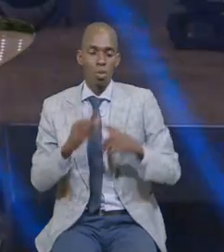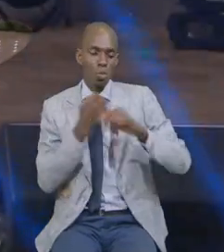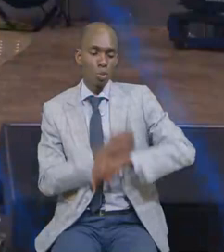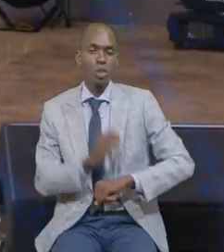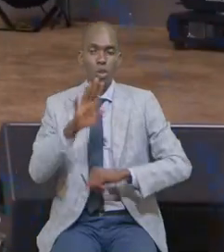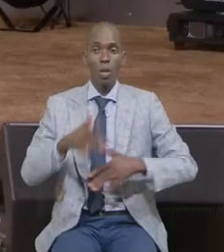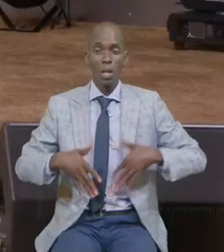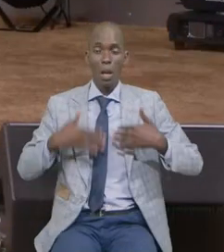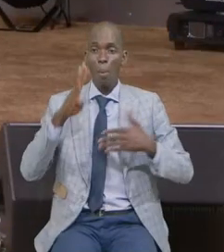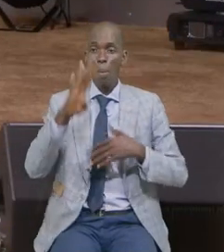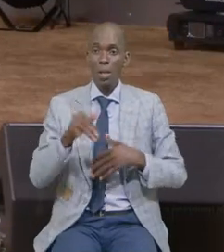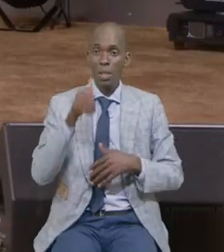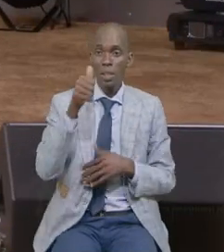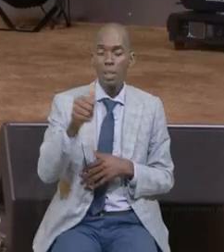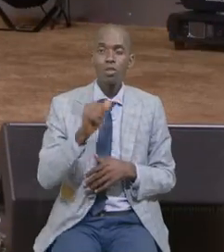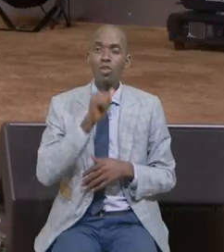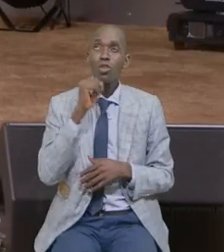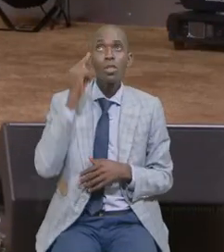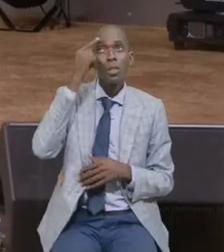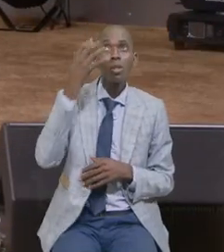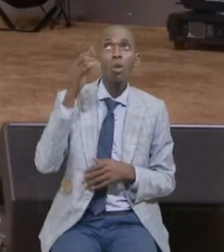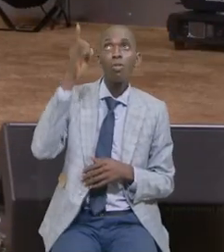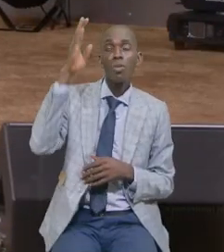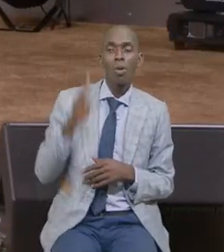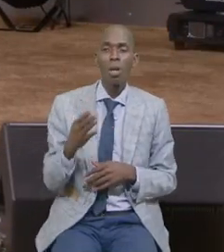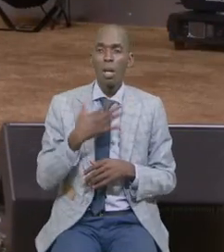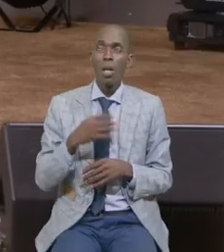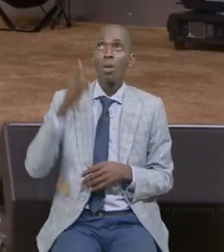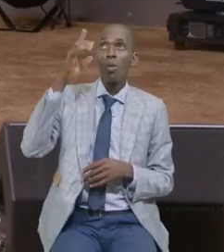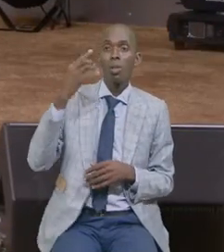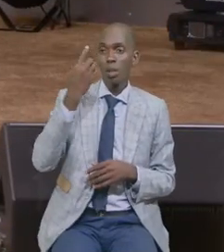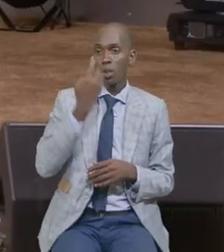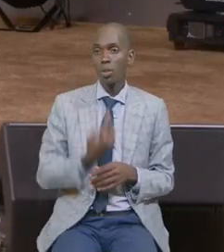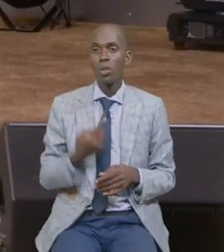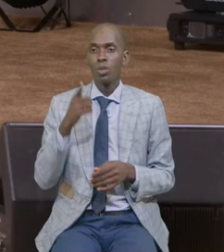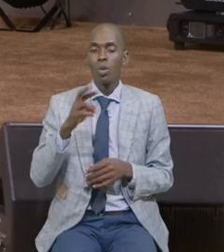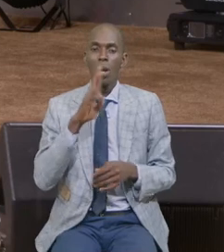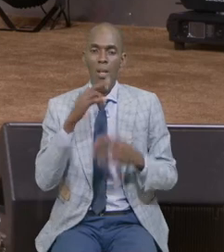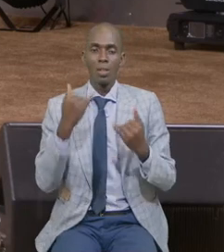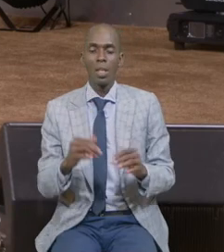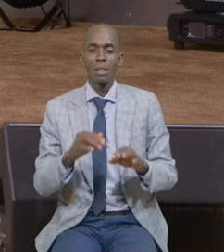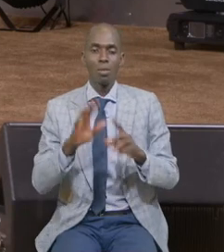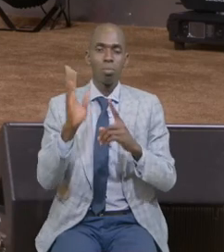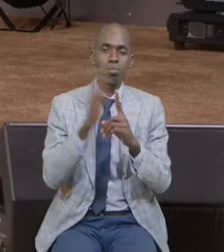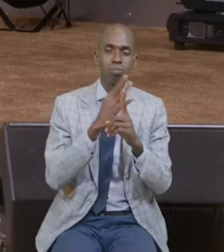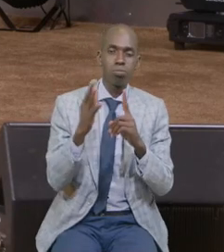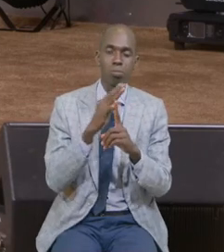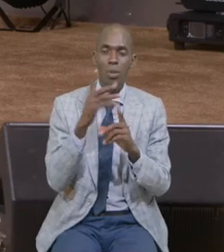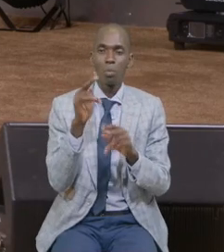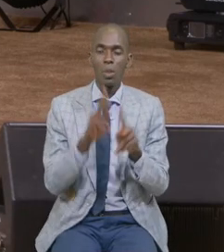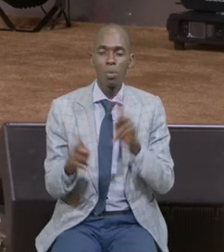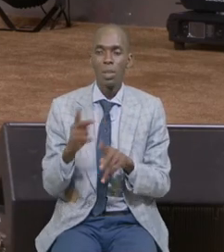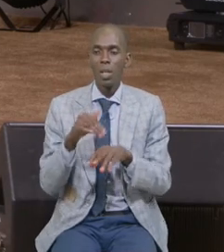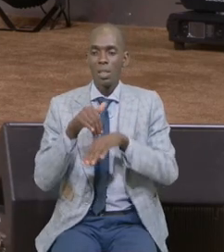yourself and not thinking of God and God alone, you are flattering them, you are sending this and sending that unto